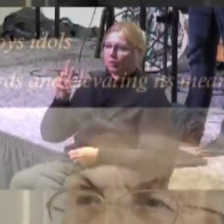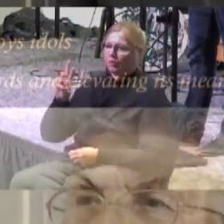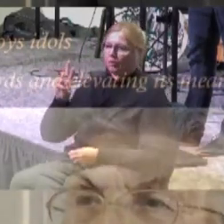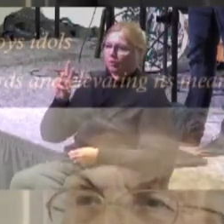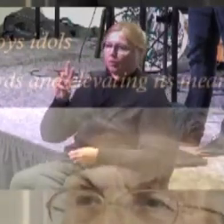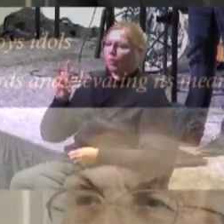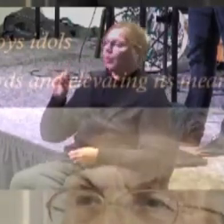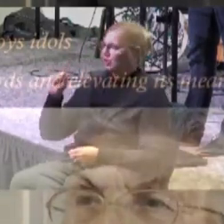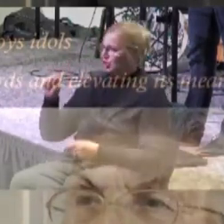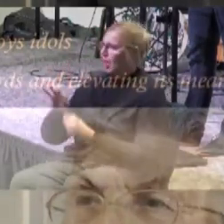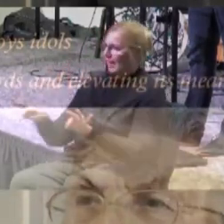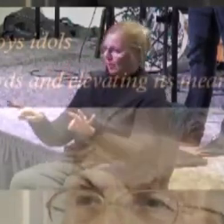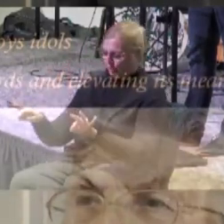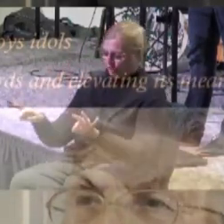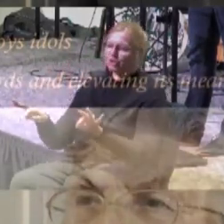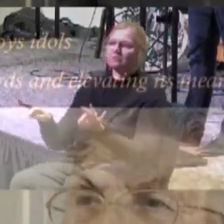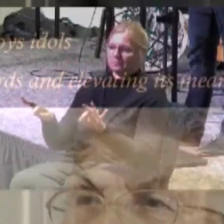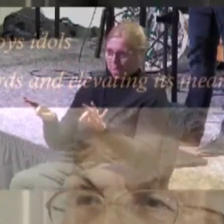That is her.